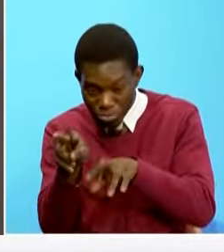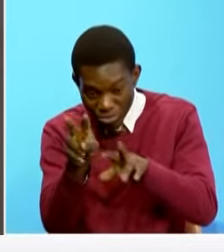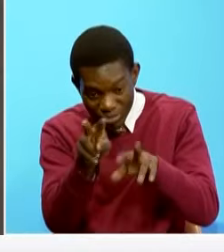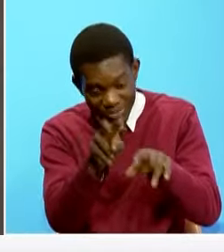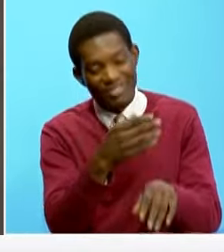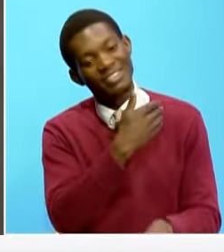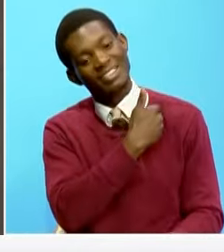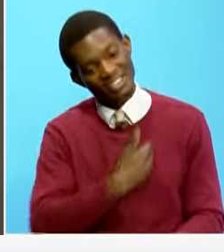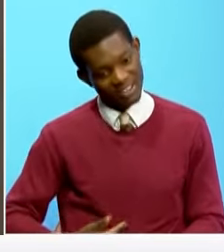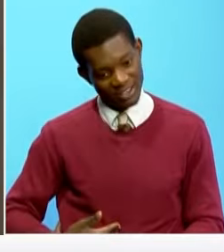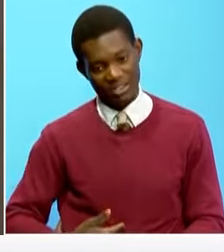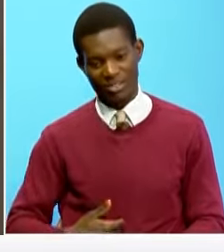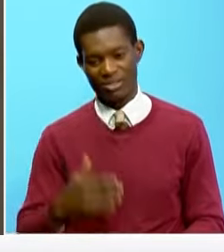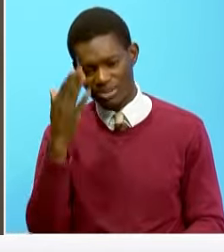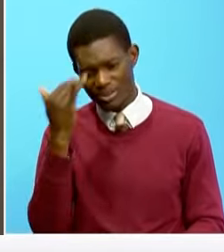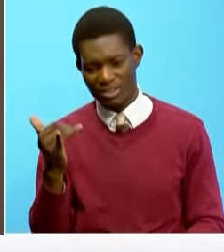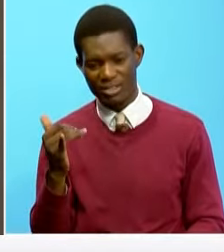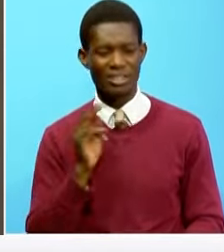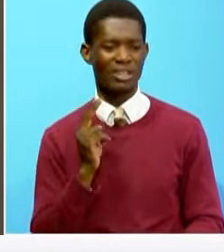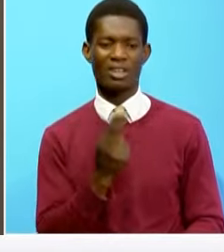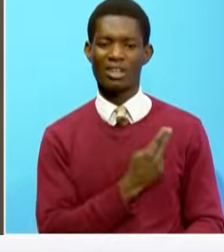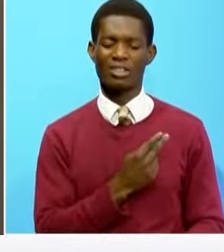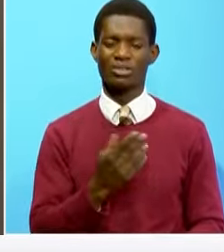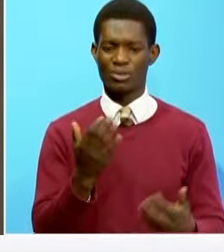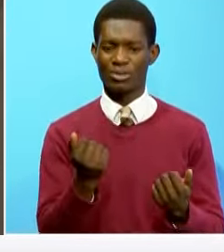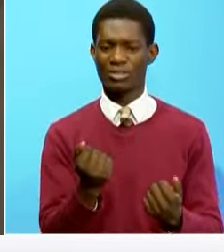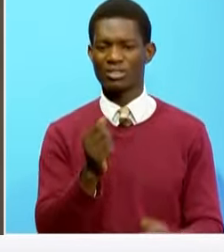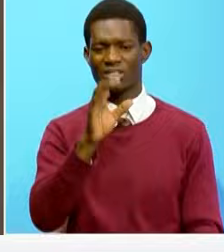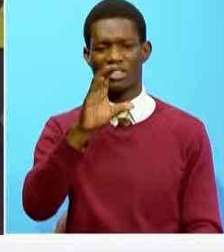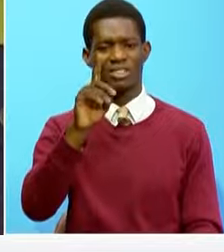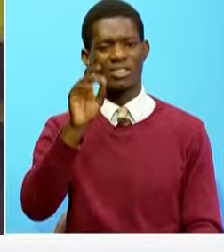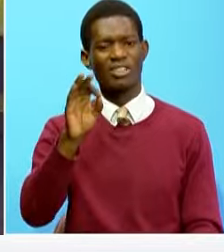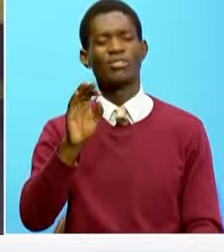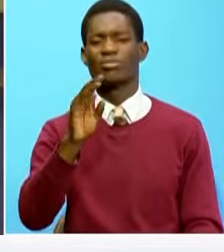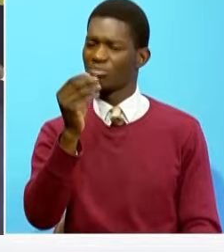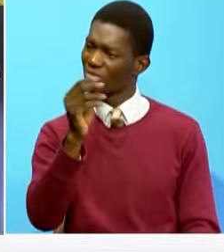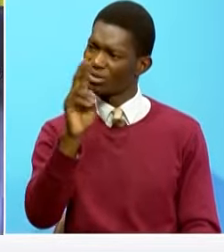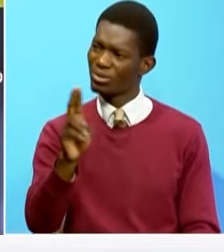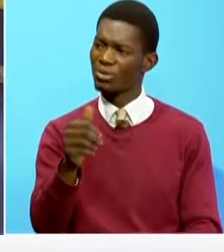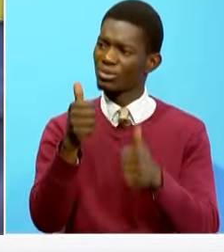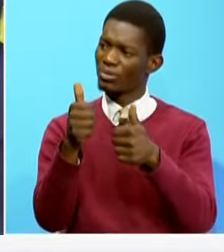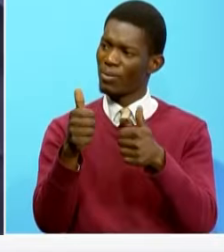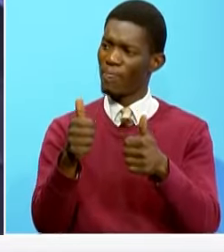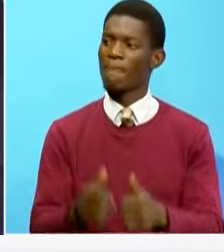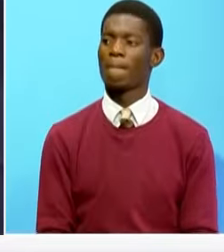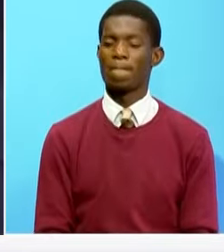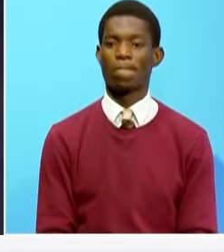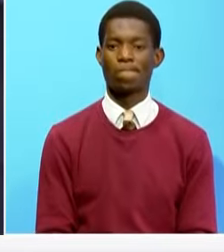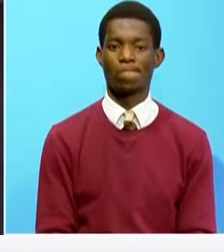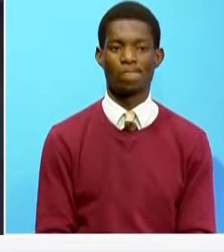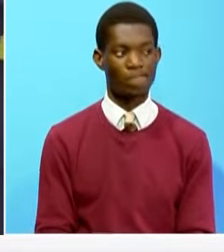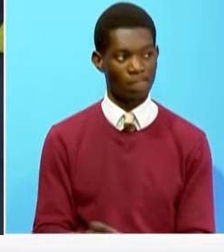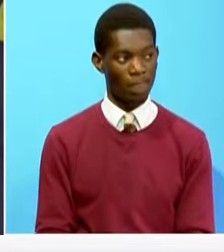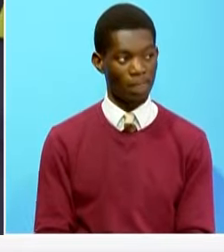that we get the value for our CDF money. The user department, Ministry of Health, were already reminding